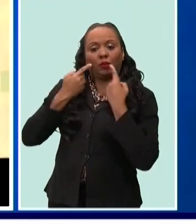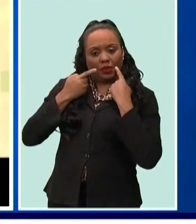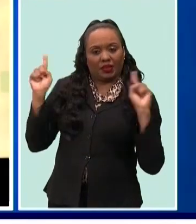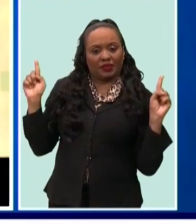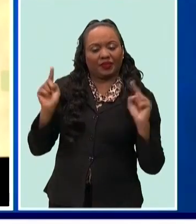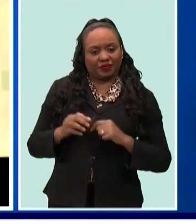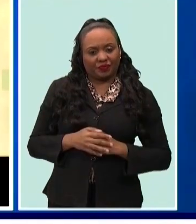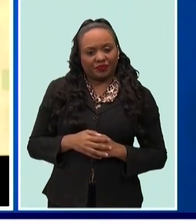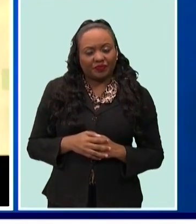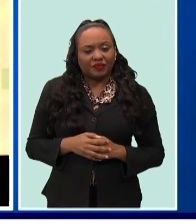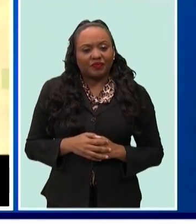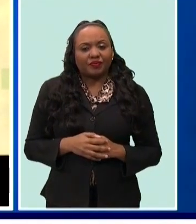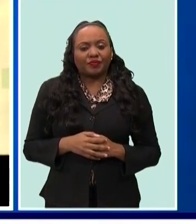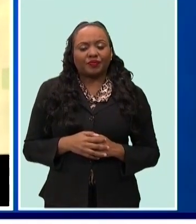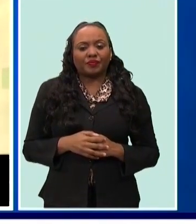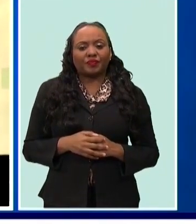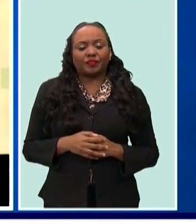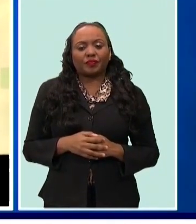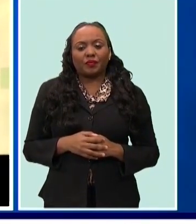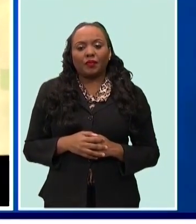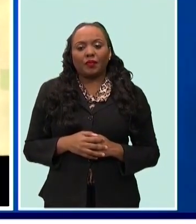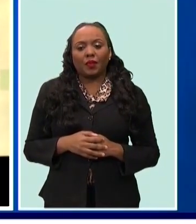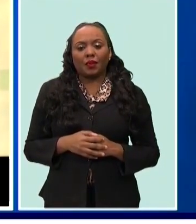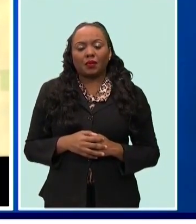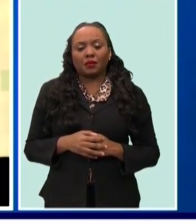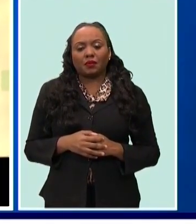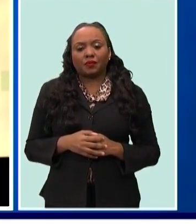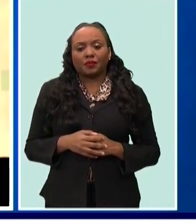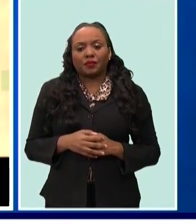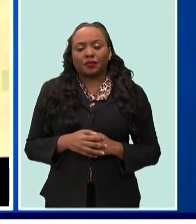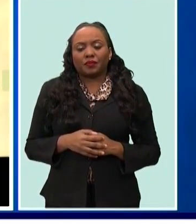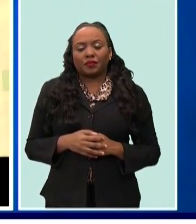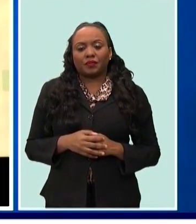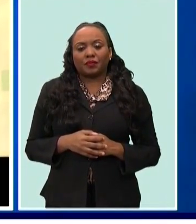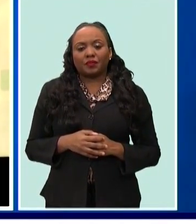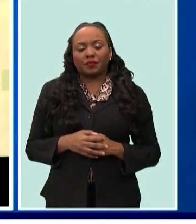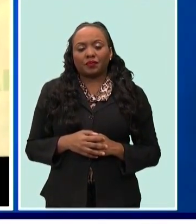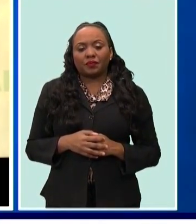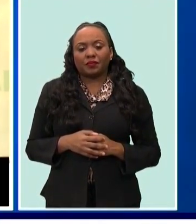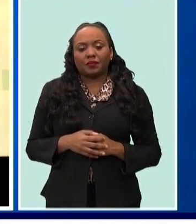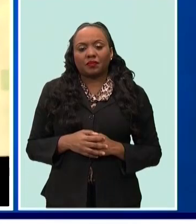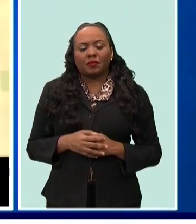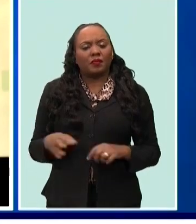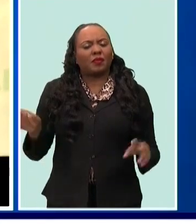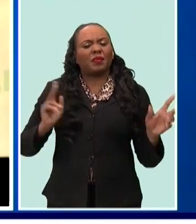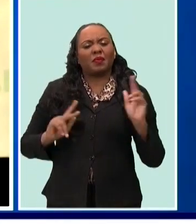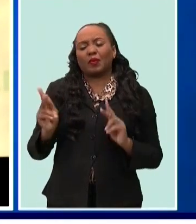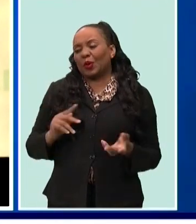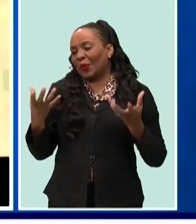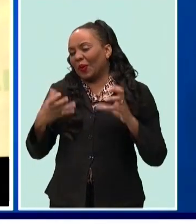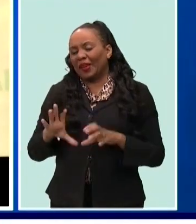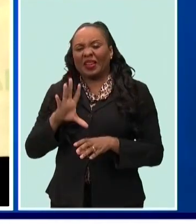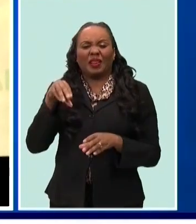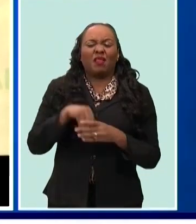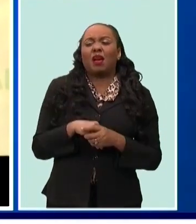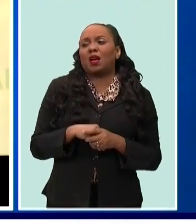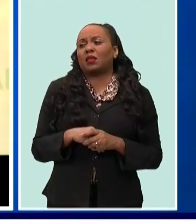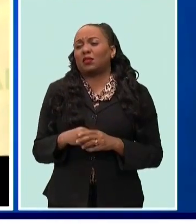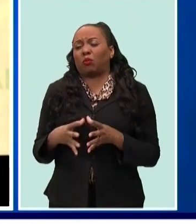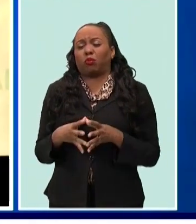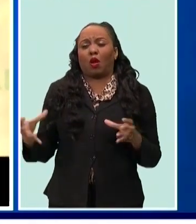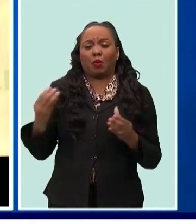bottom line is that no one comes to invest the sum of money that is being invested here this